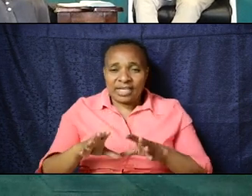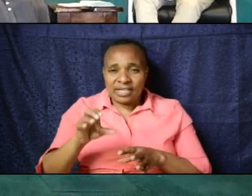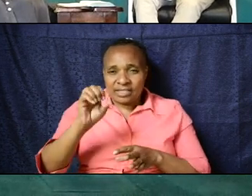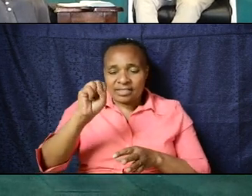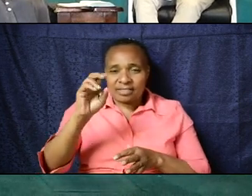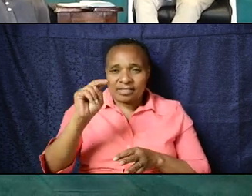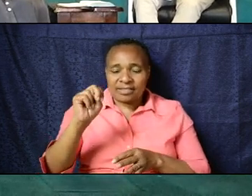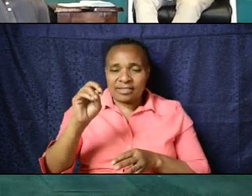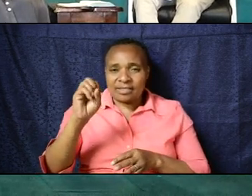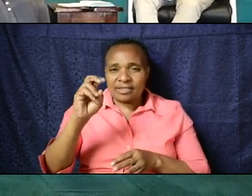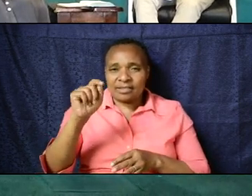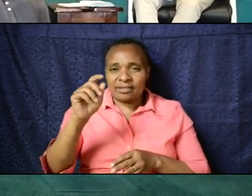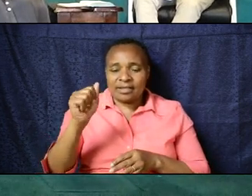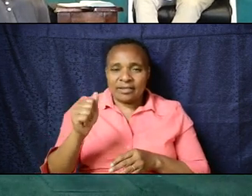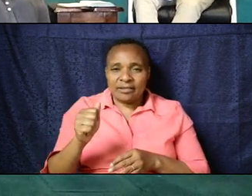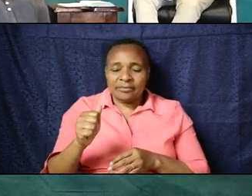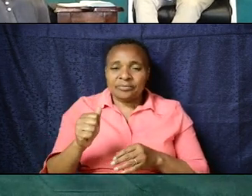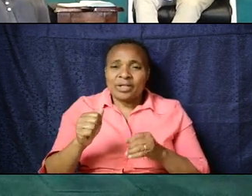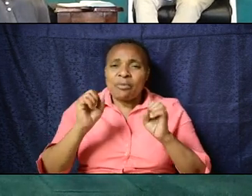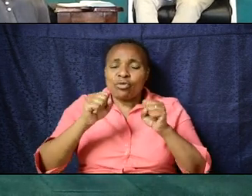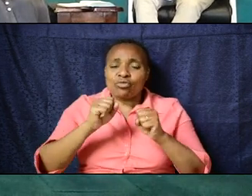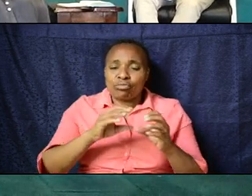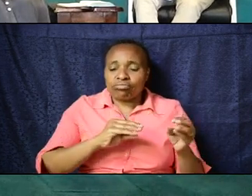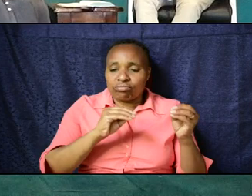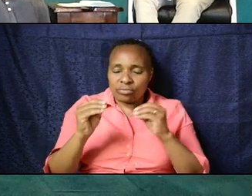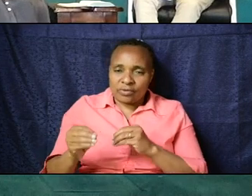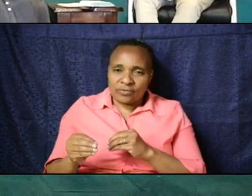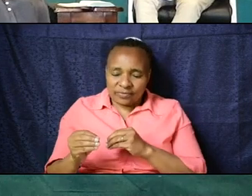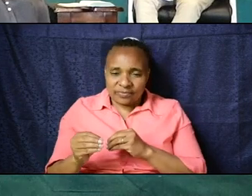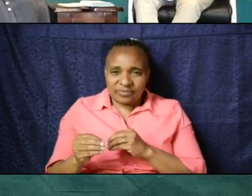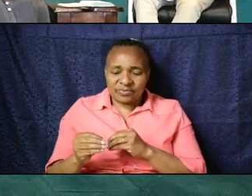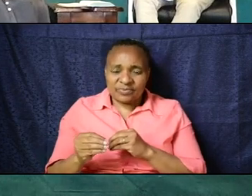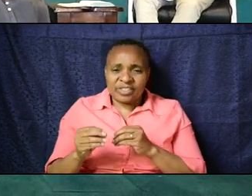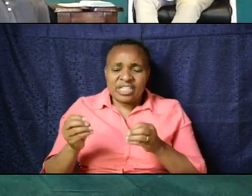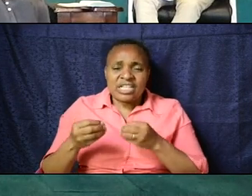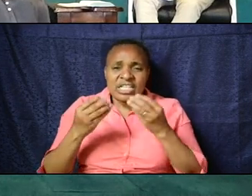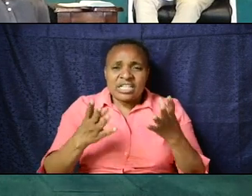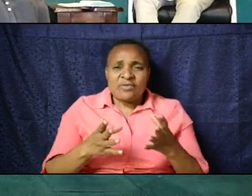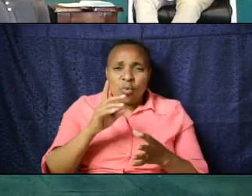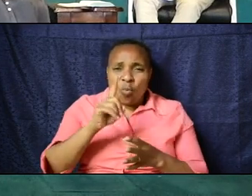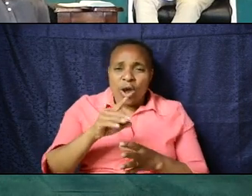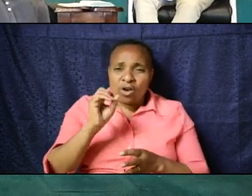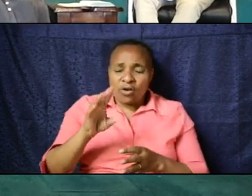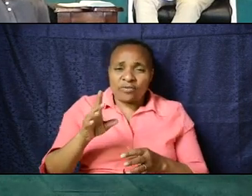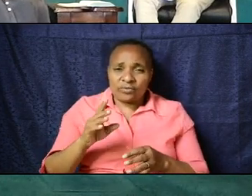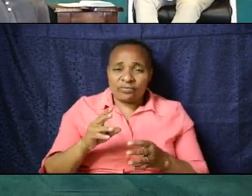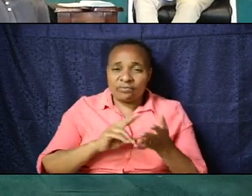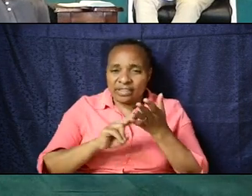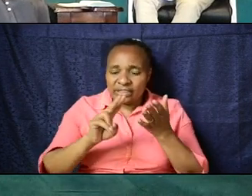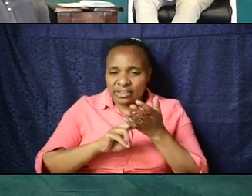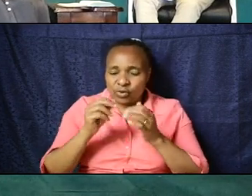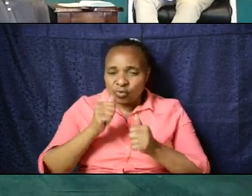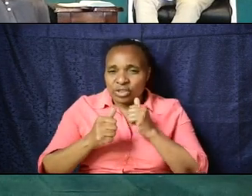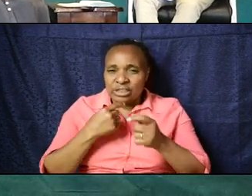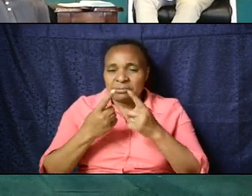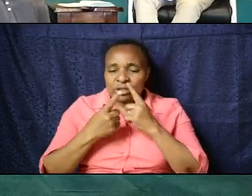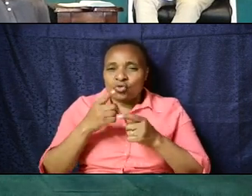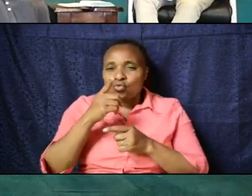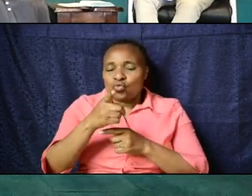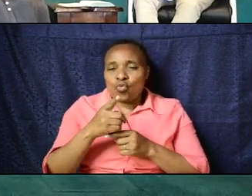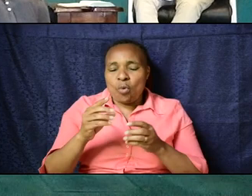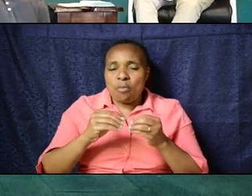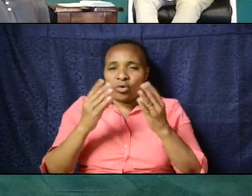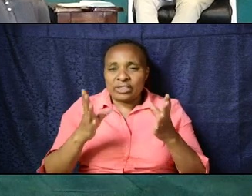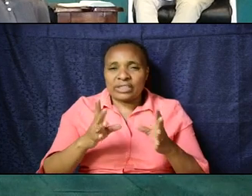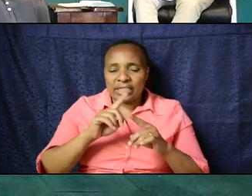Mr. Senate, you can give us, as we move to the punchlines because of time, You can give us probably one of the verses which speaks to you mostly, and then you